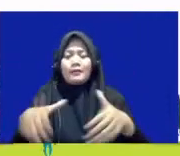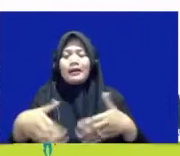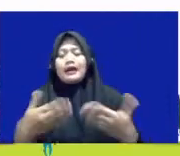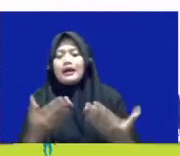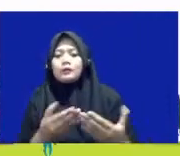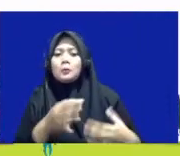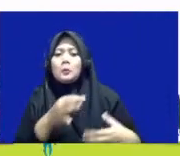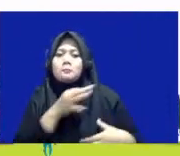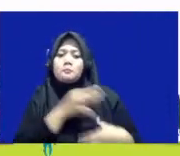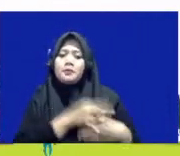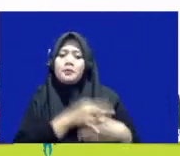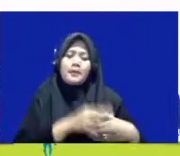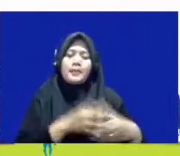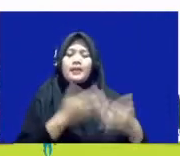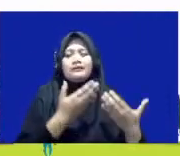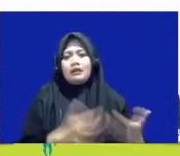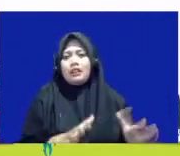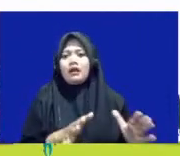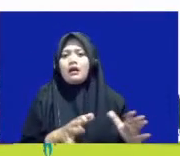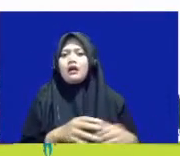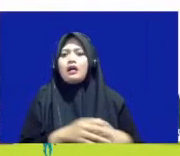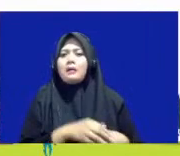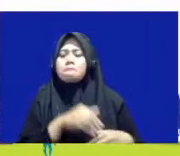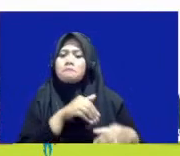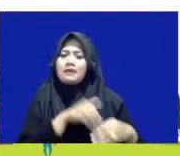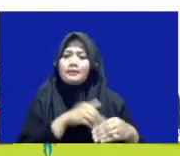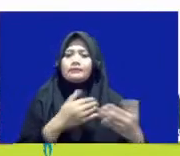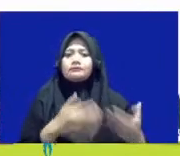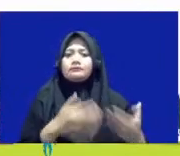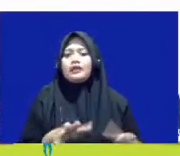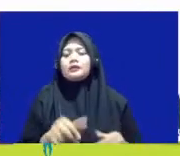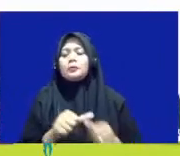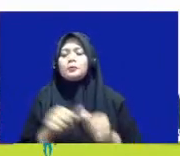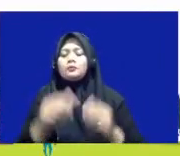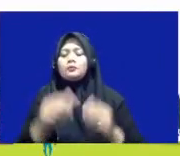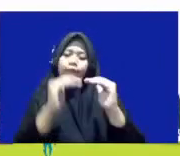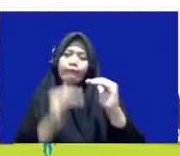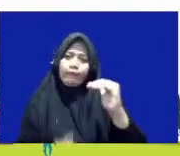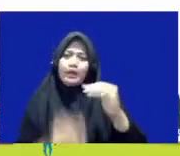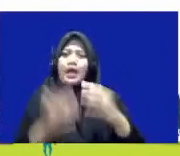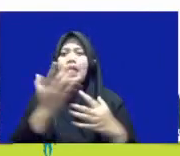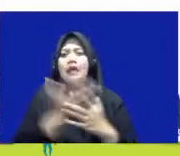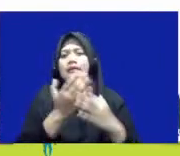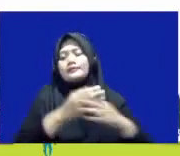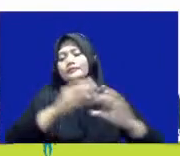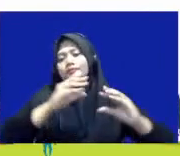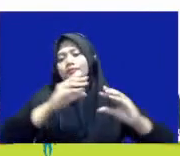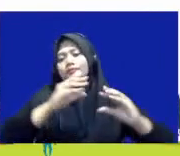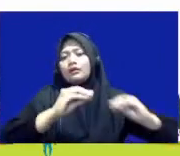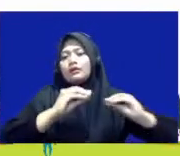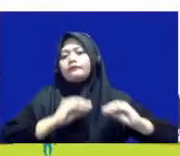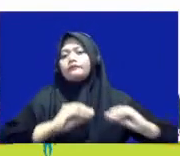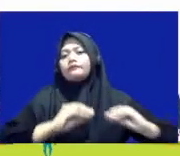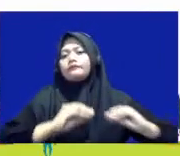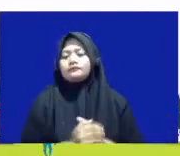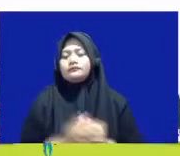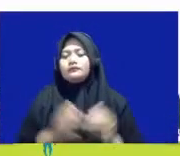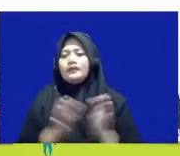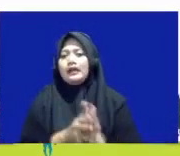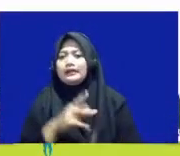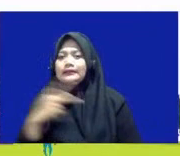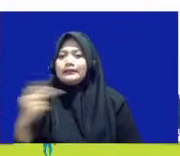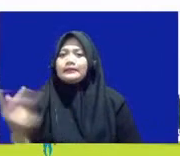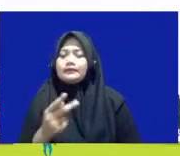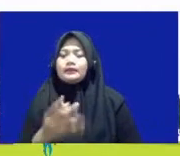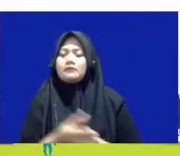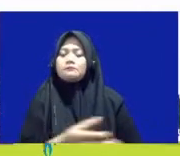to determine ahead of time where a hazard may occur and flexible pre-arranged